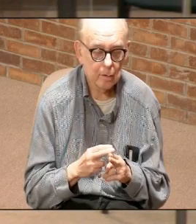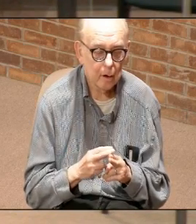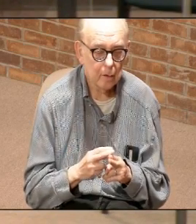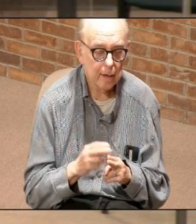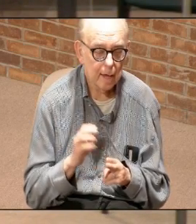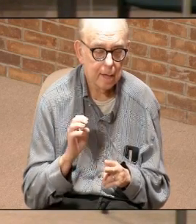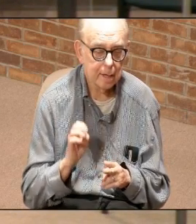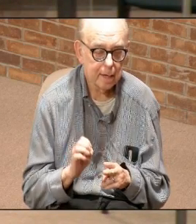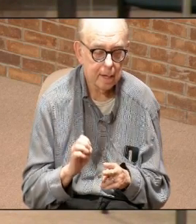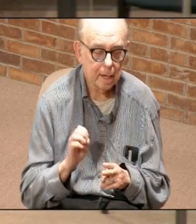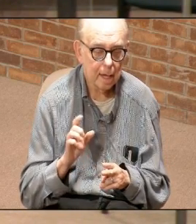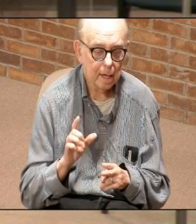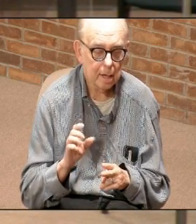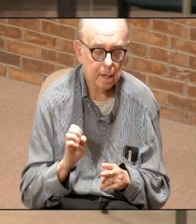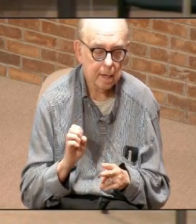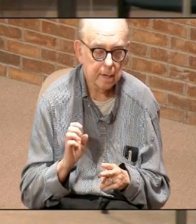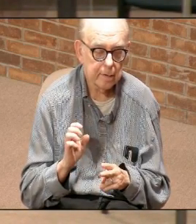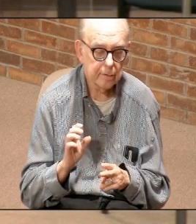election.